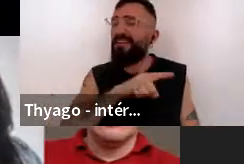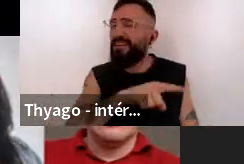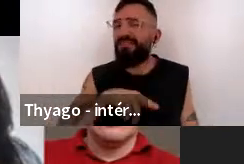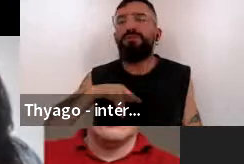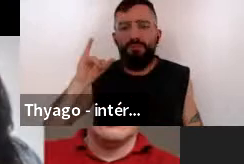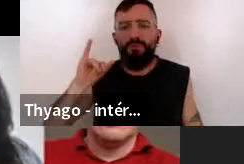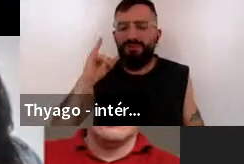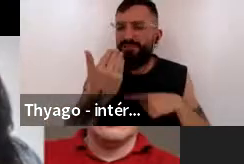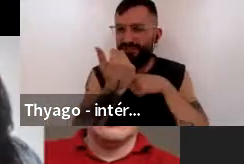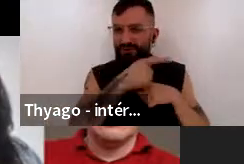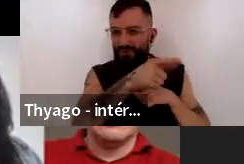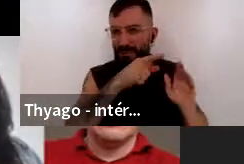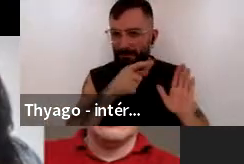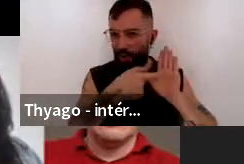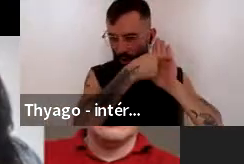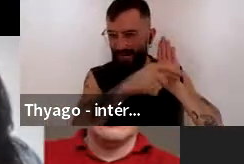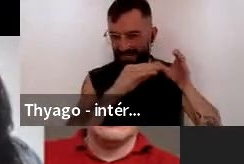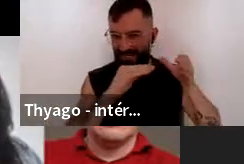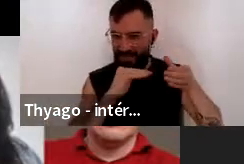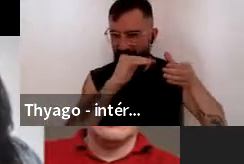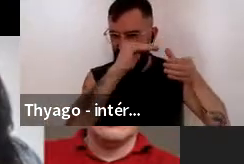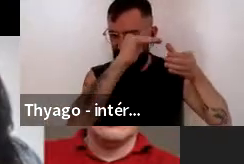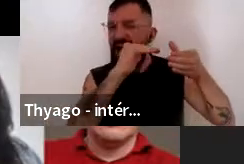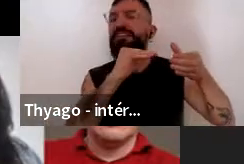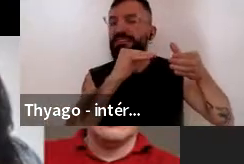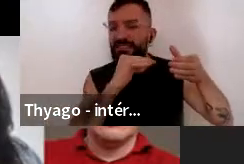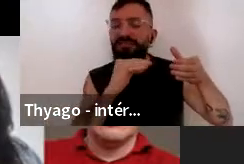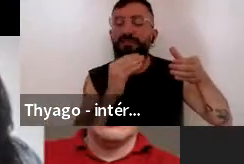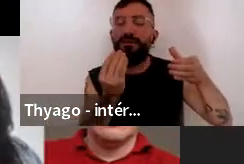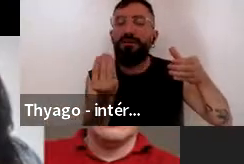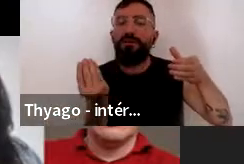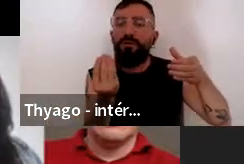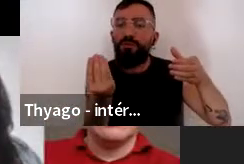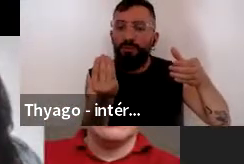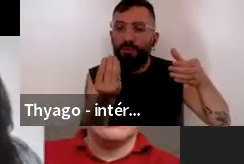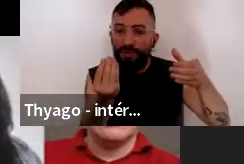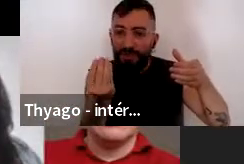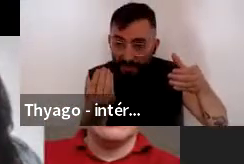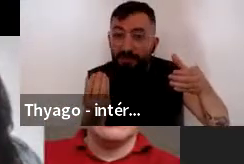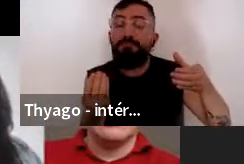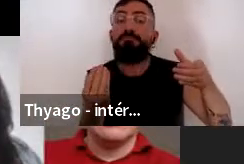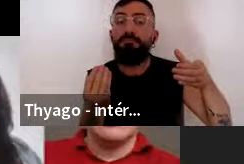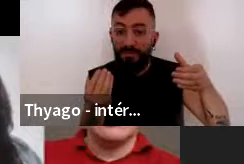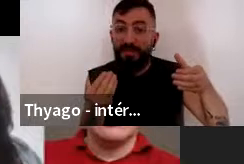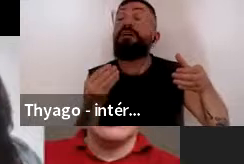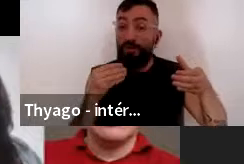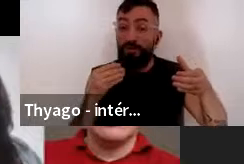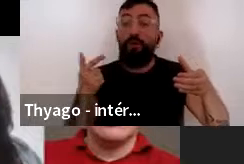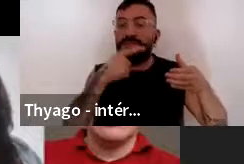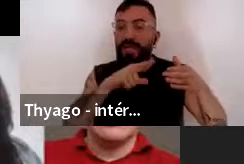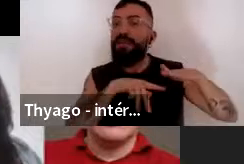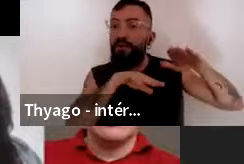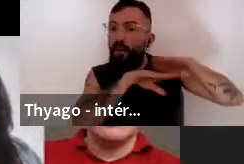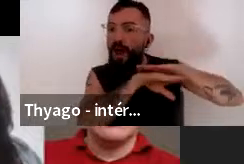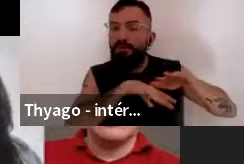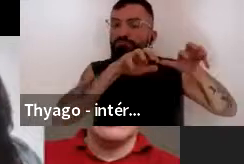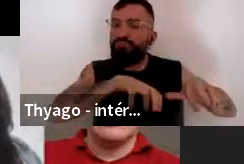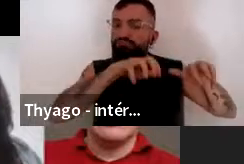helpful software. So besides storing information, we can also